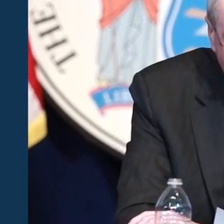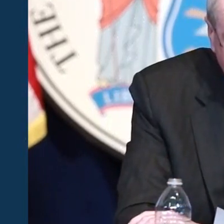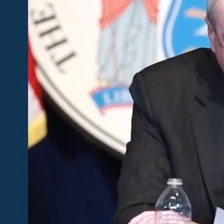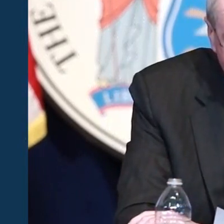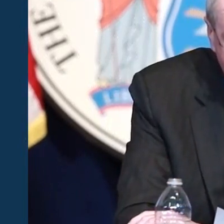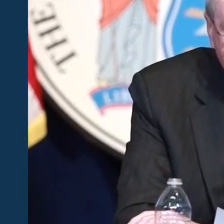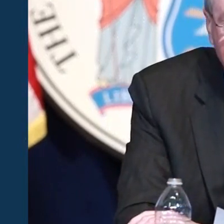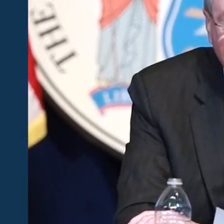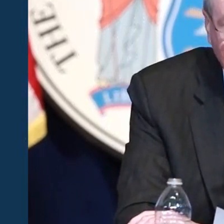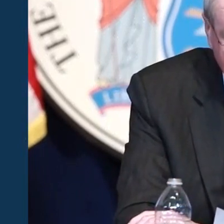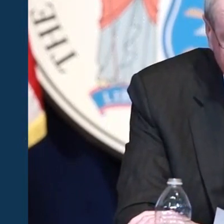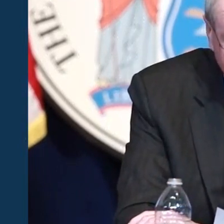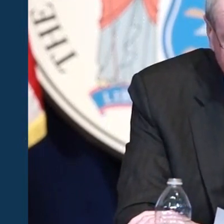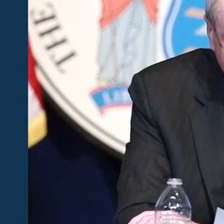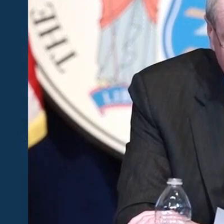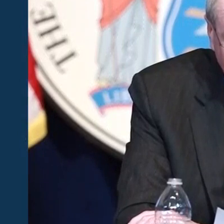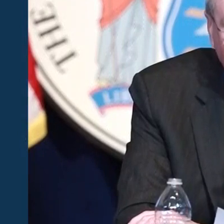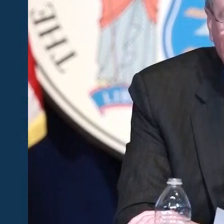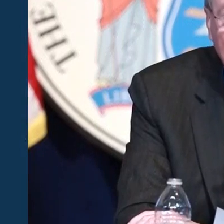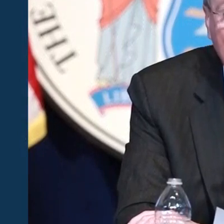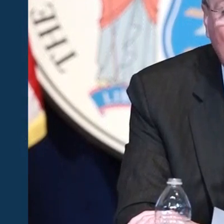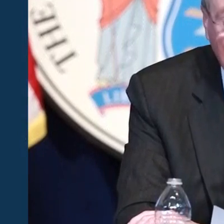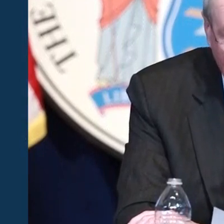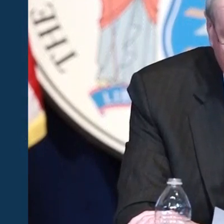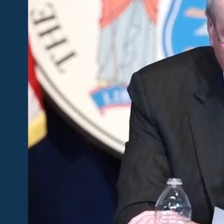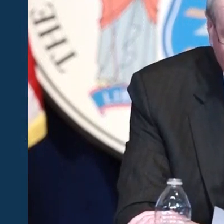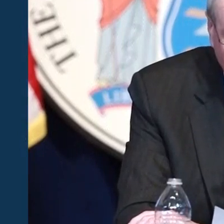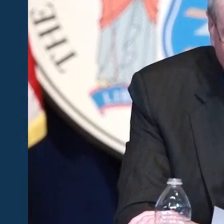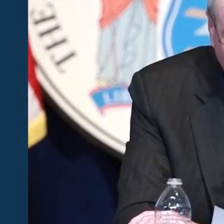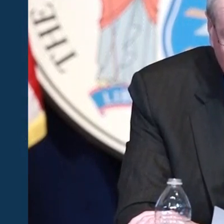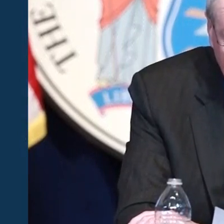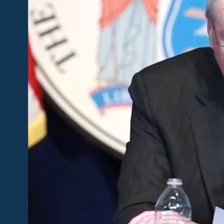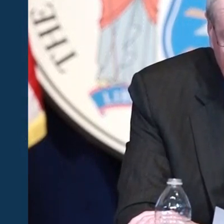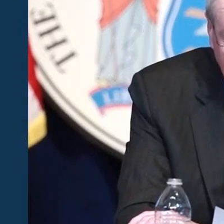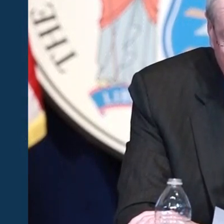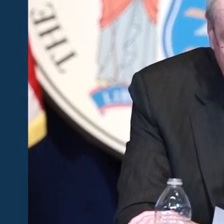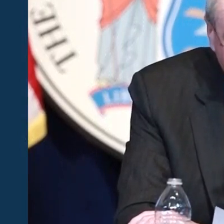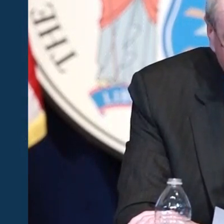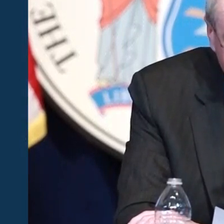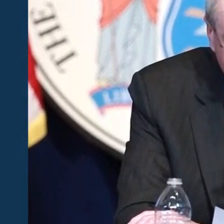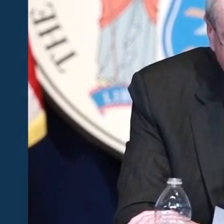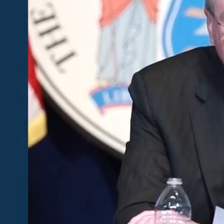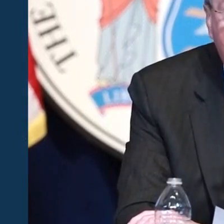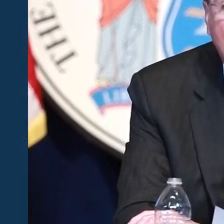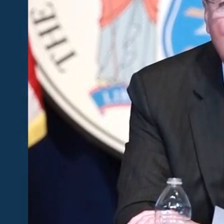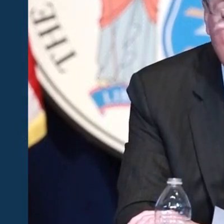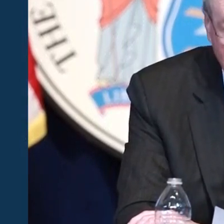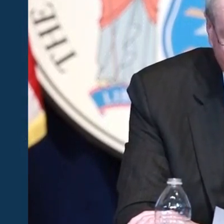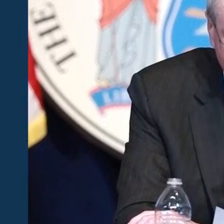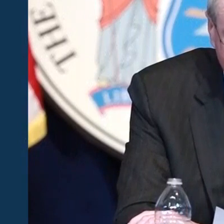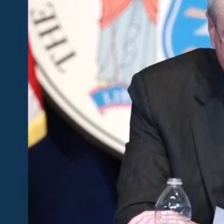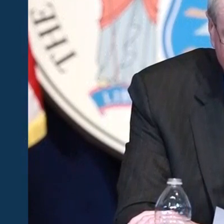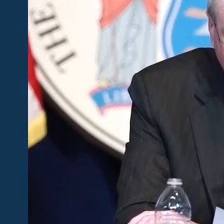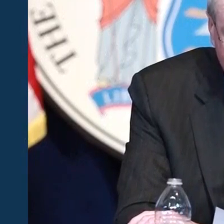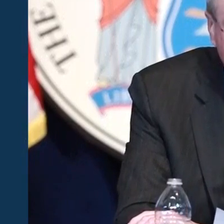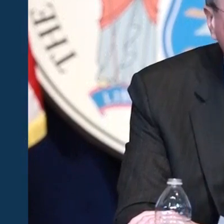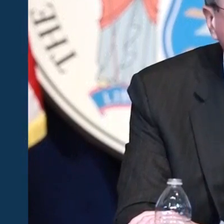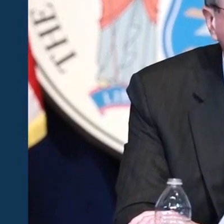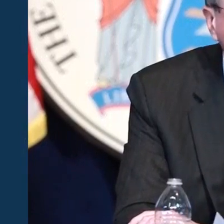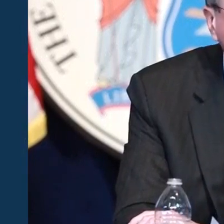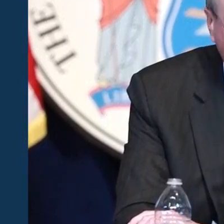how we get that map to look entirely the color we want it to look. And it's now that we protect doctors and nurses and